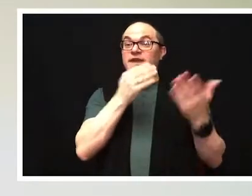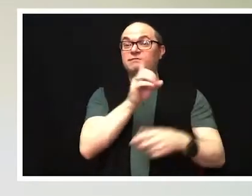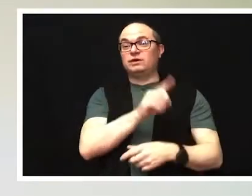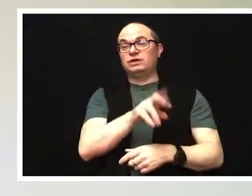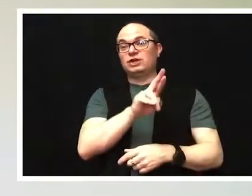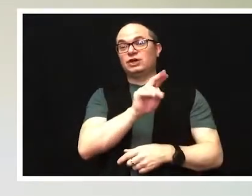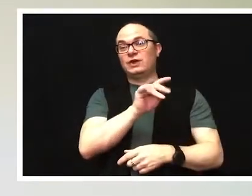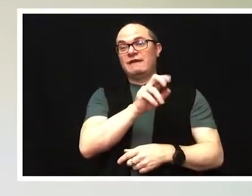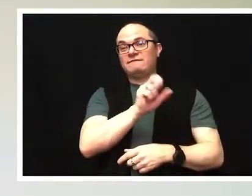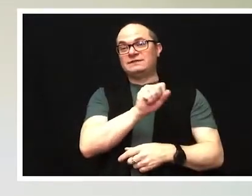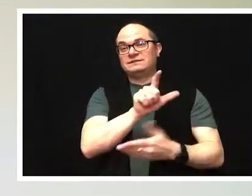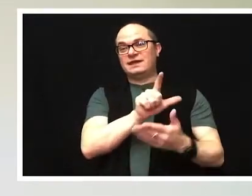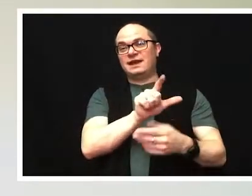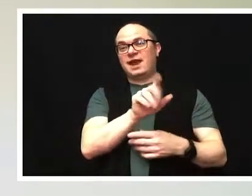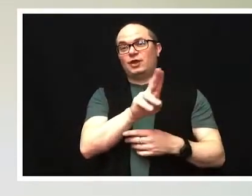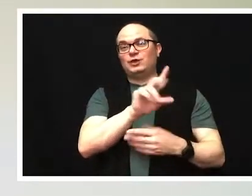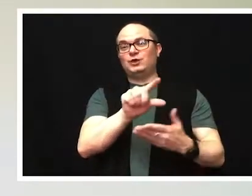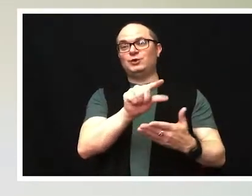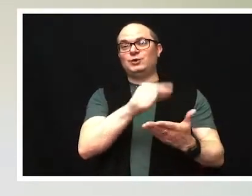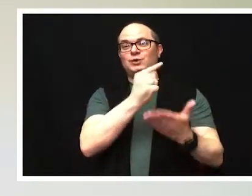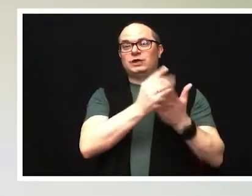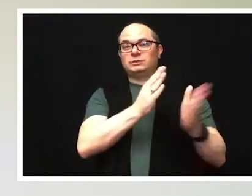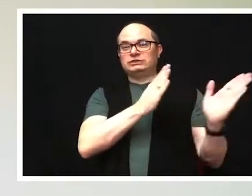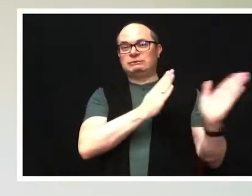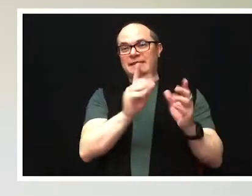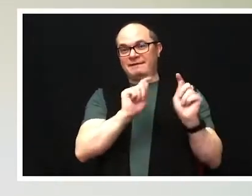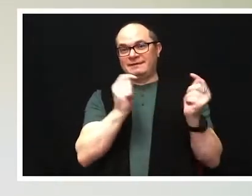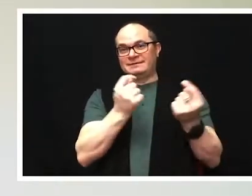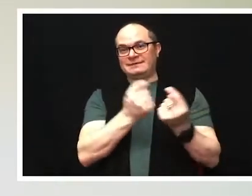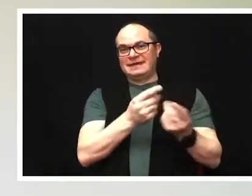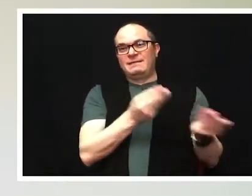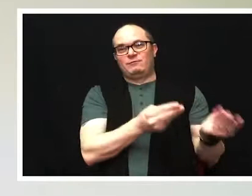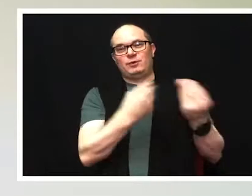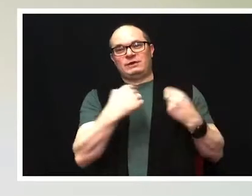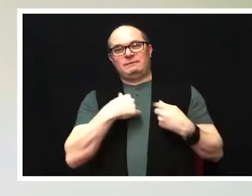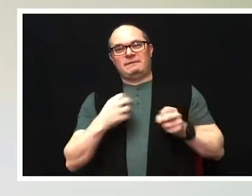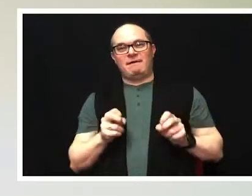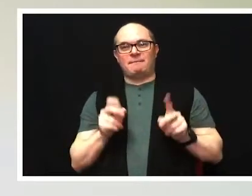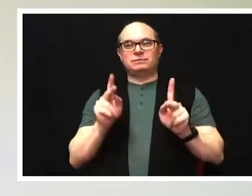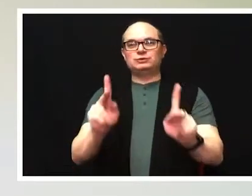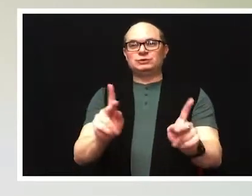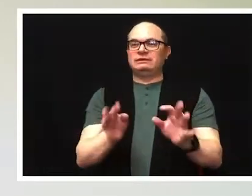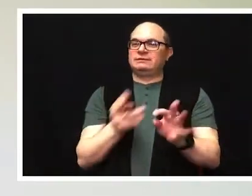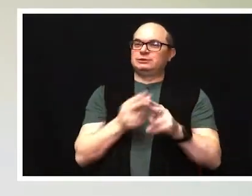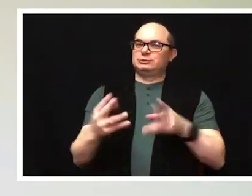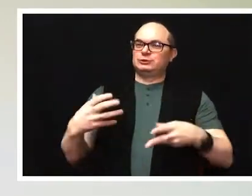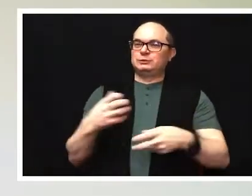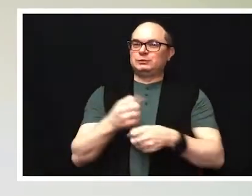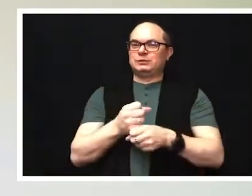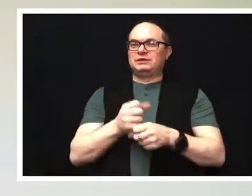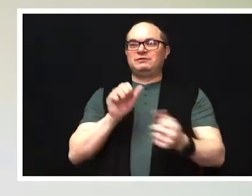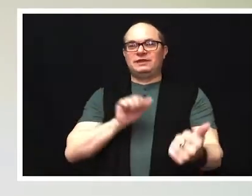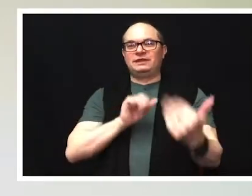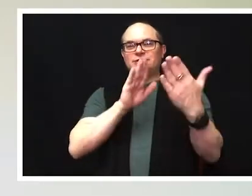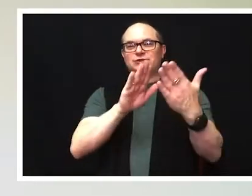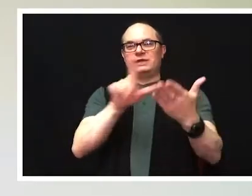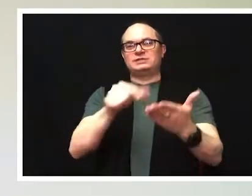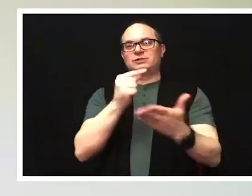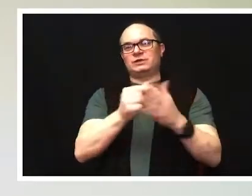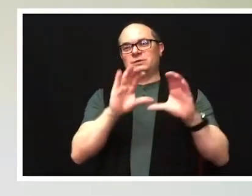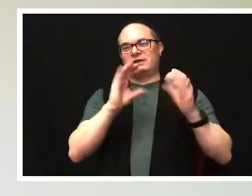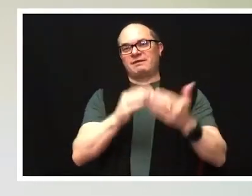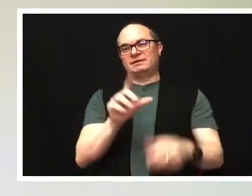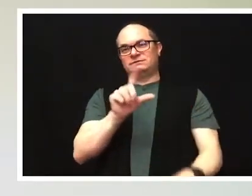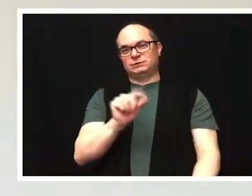to Dr. Evans and the LU Commencement Planning Team for affording me the opportunity to briefly address the graduating class